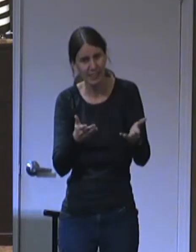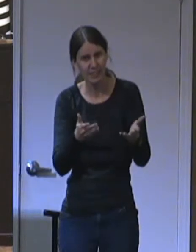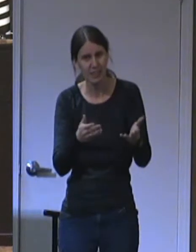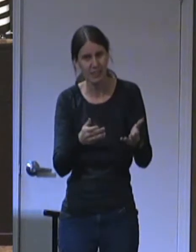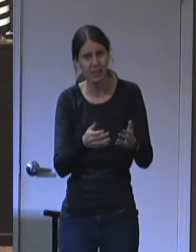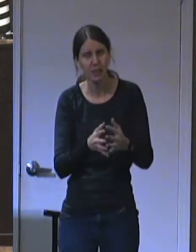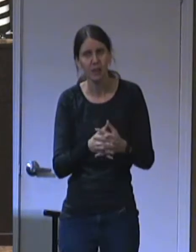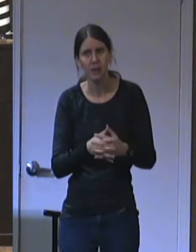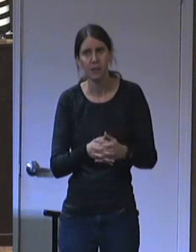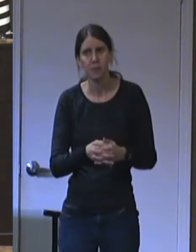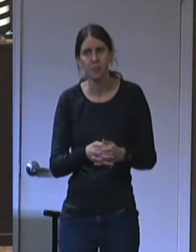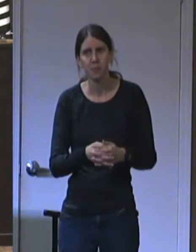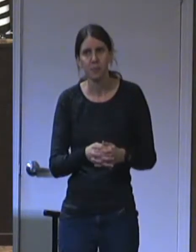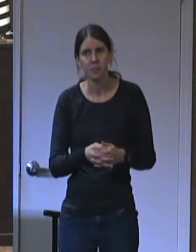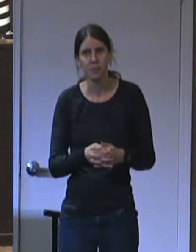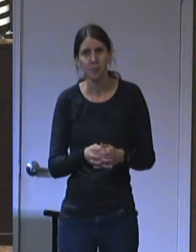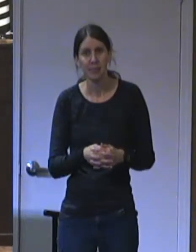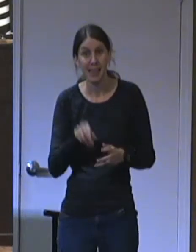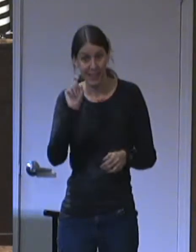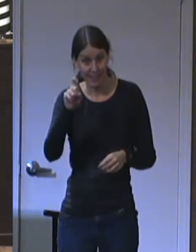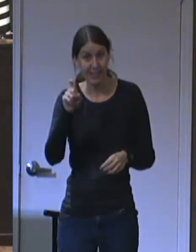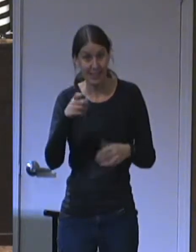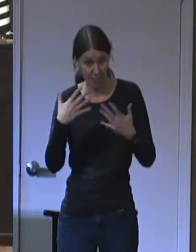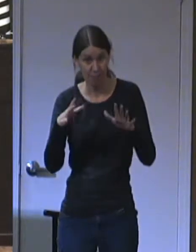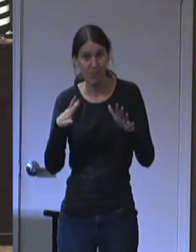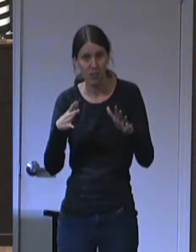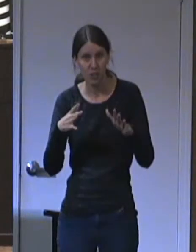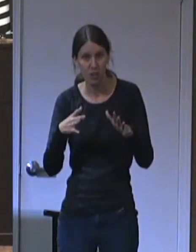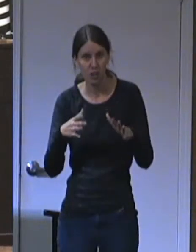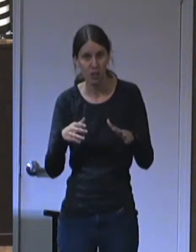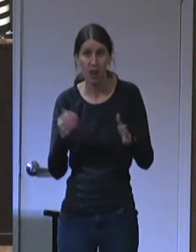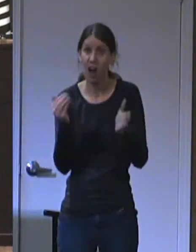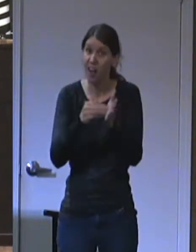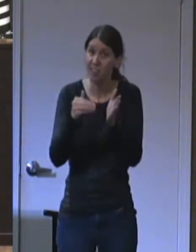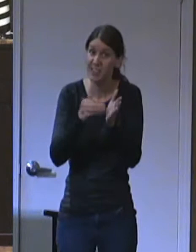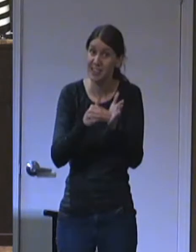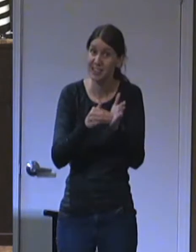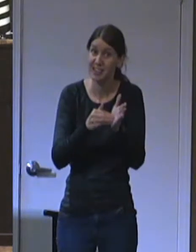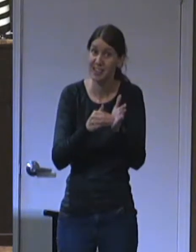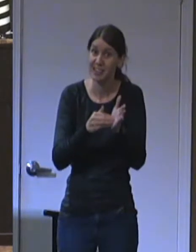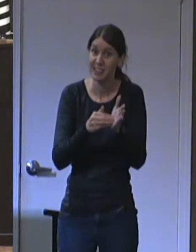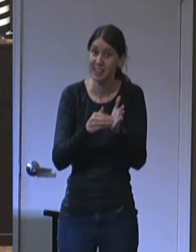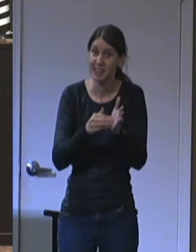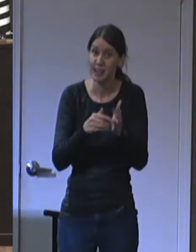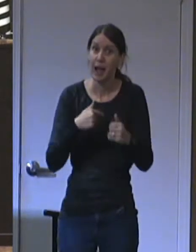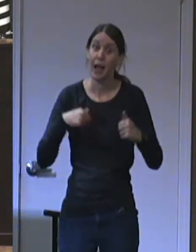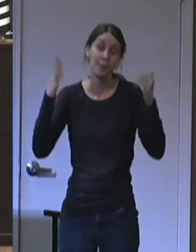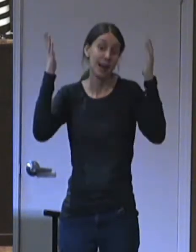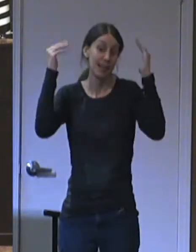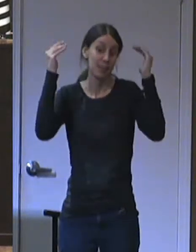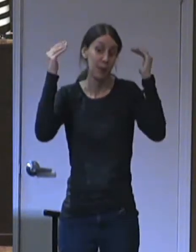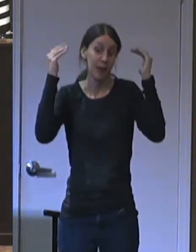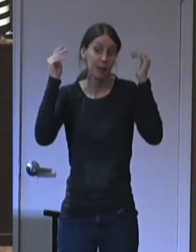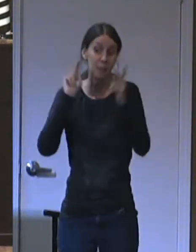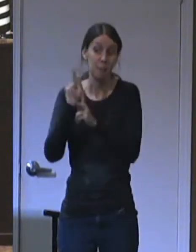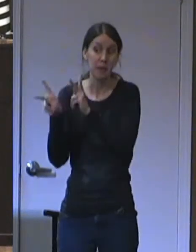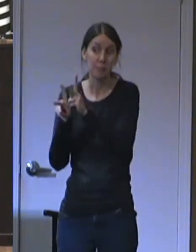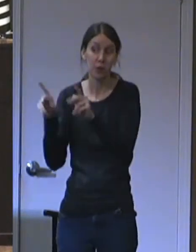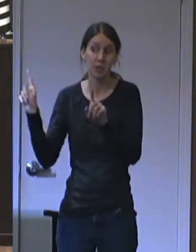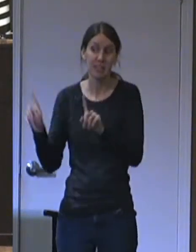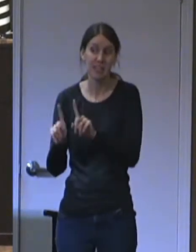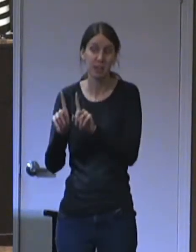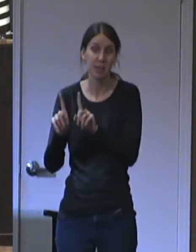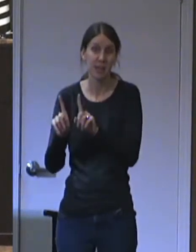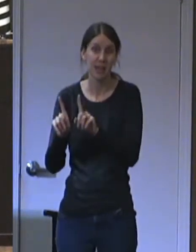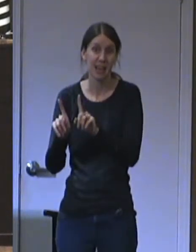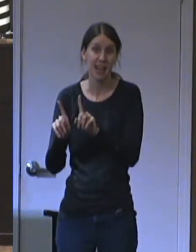know, project that oftentimes I have an expectation of people around me, and so